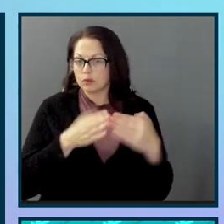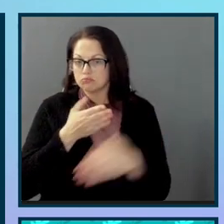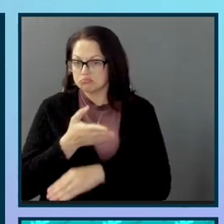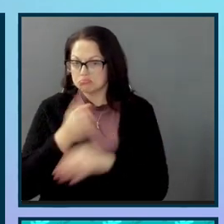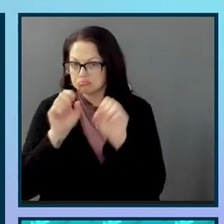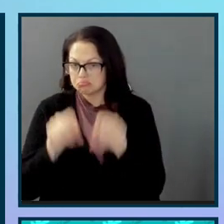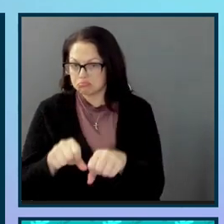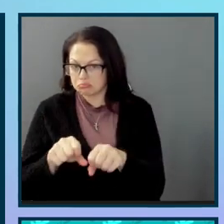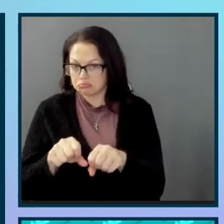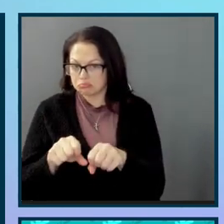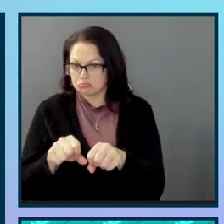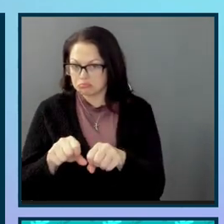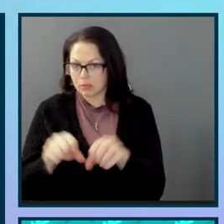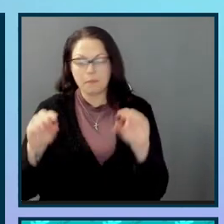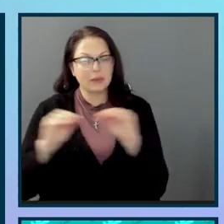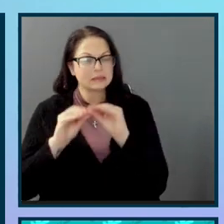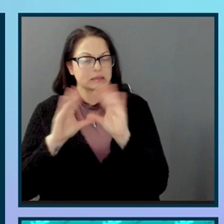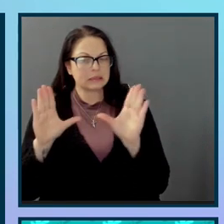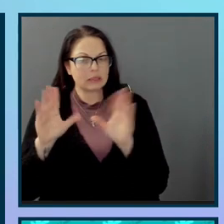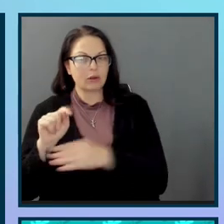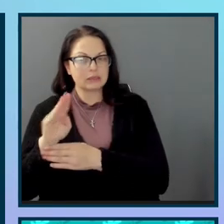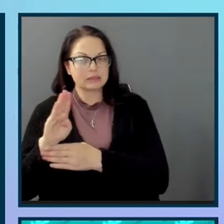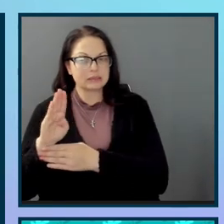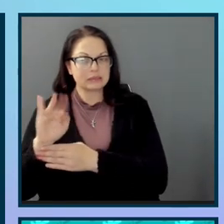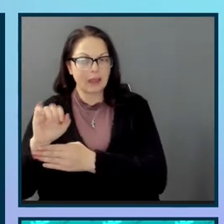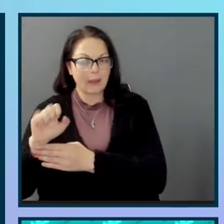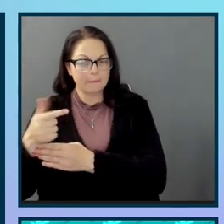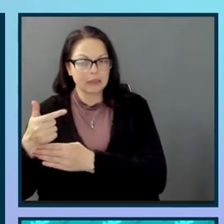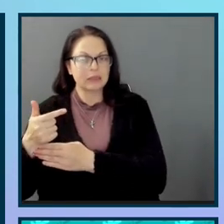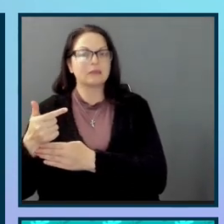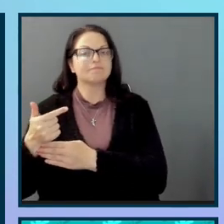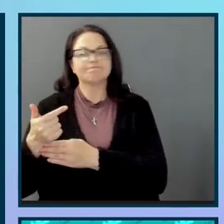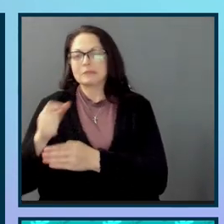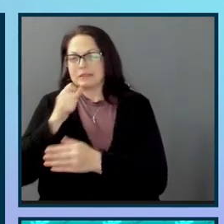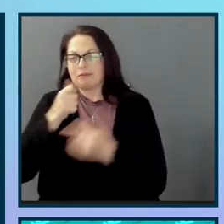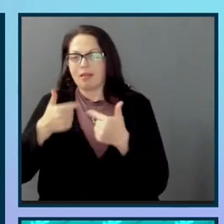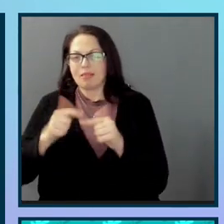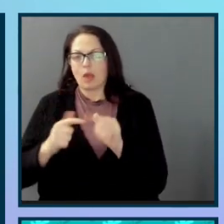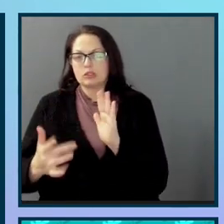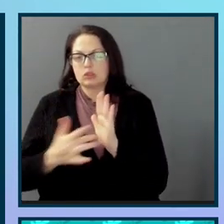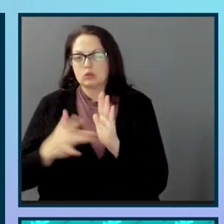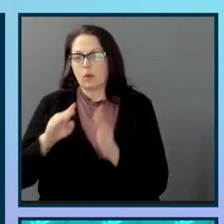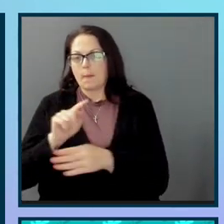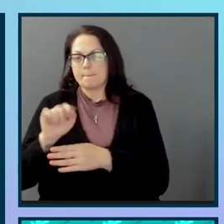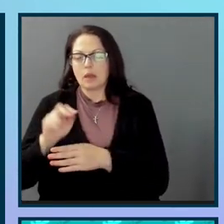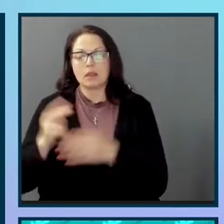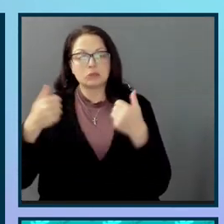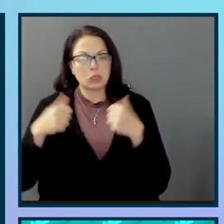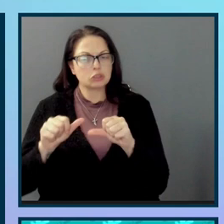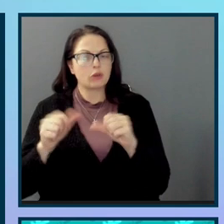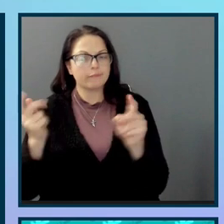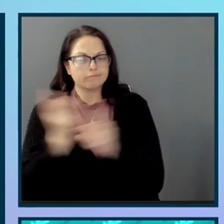Because clearly tabbing through the popover did not allow us to get to the button. Let's try and improvise. Maybe if I